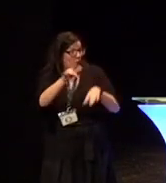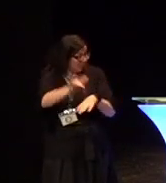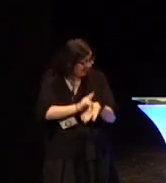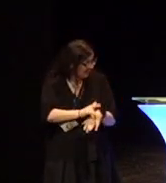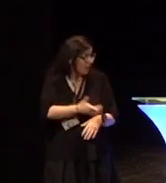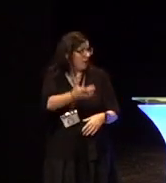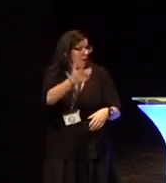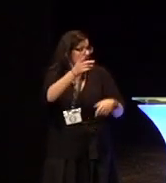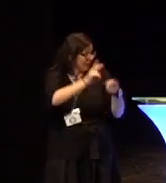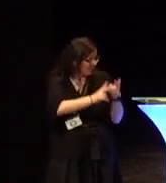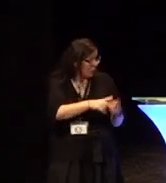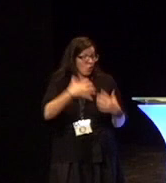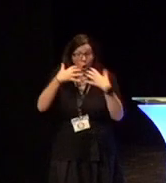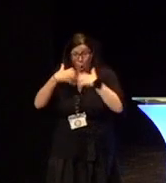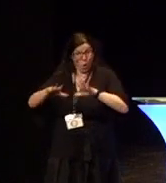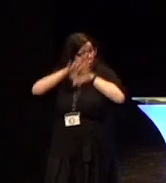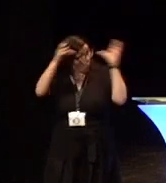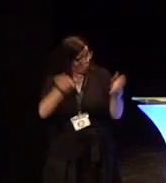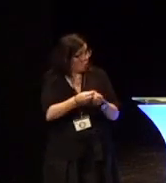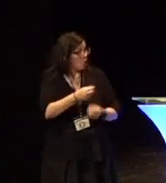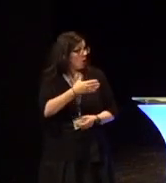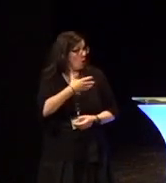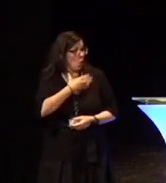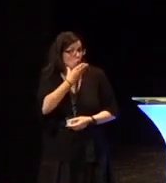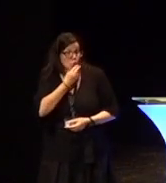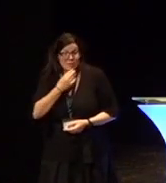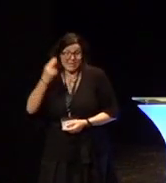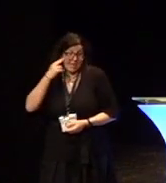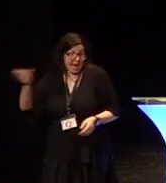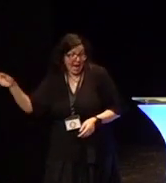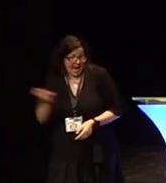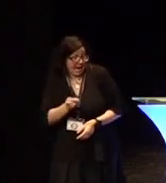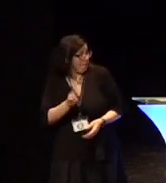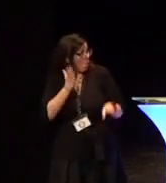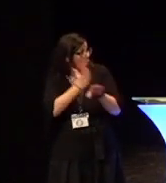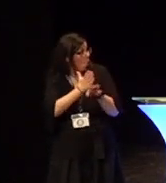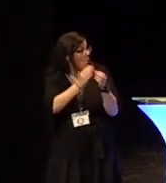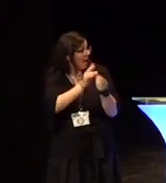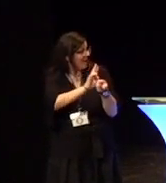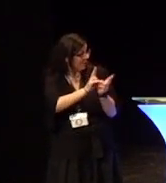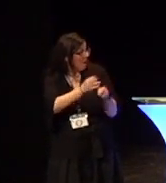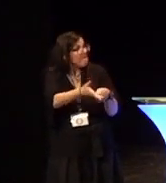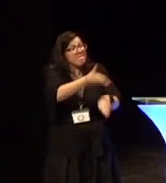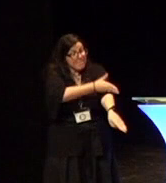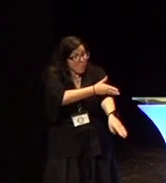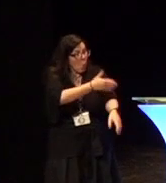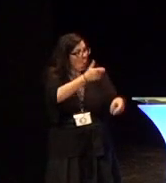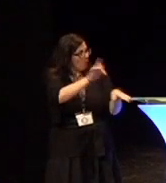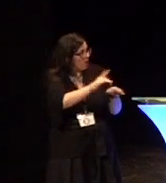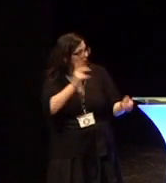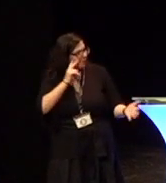And for me, thinking about making sure it benefits the theatre, the interpreter, everyone involved, things like that. So